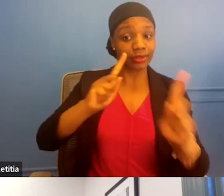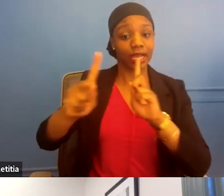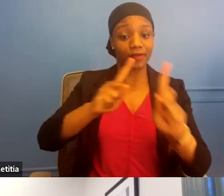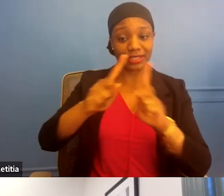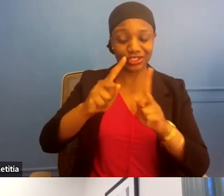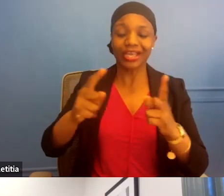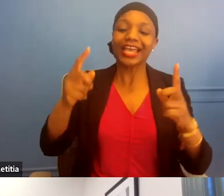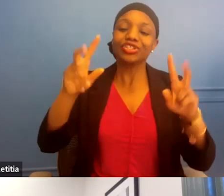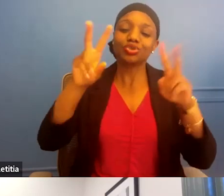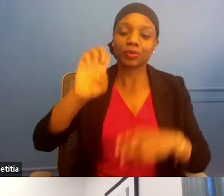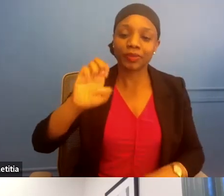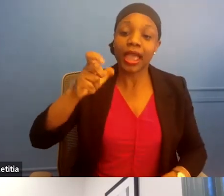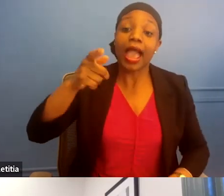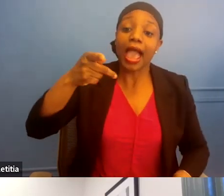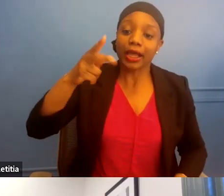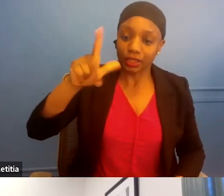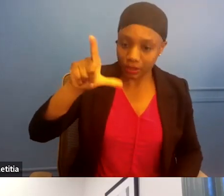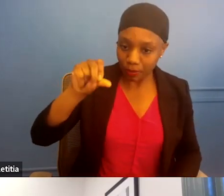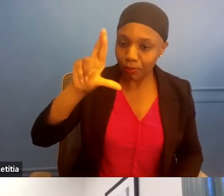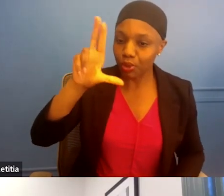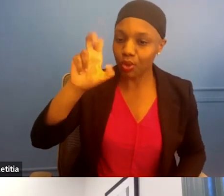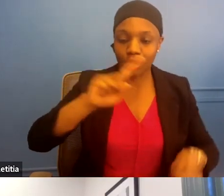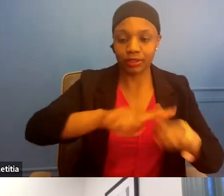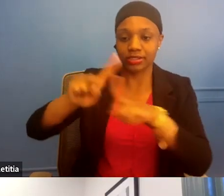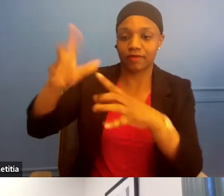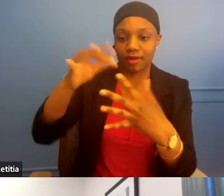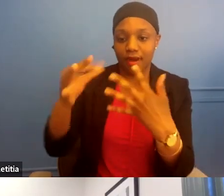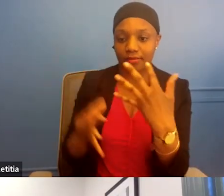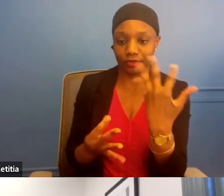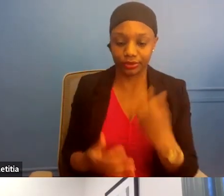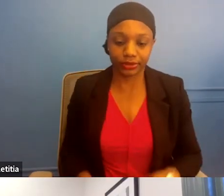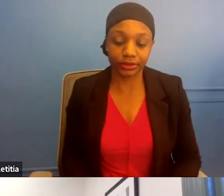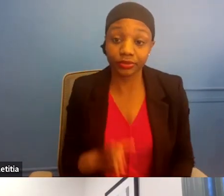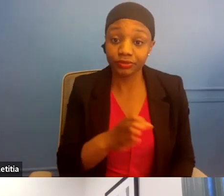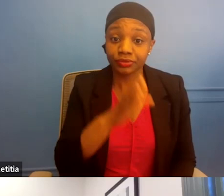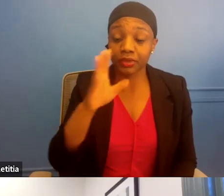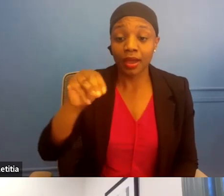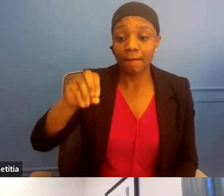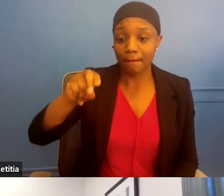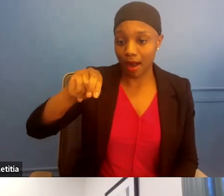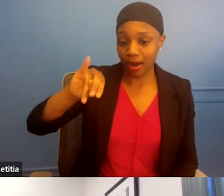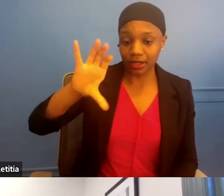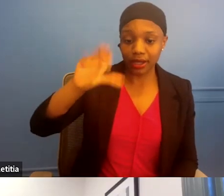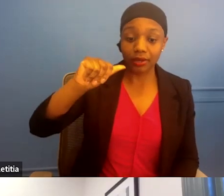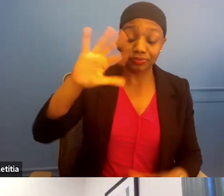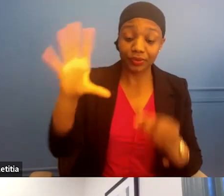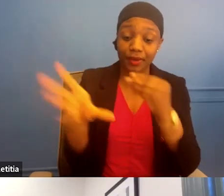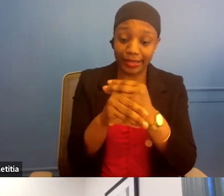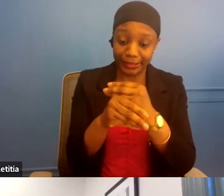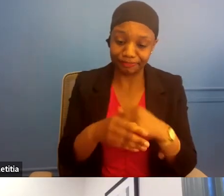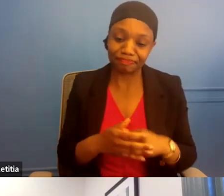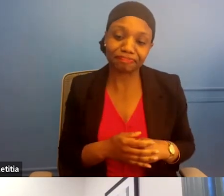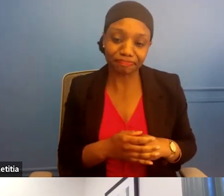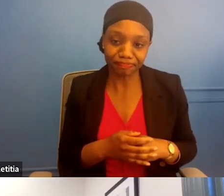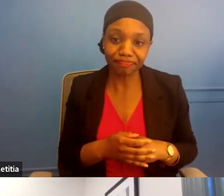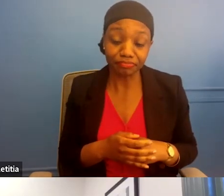and explore those possible paths. Great. And I think I just to add on to that, Beverly, is that